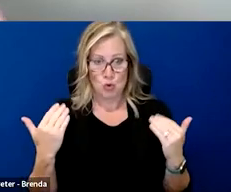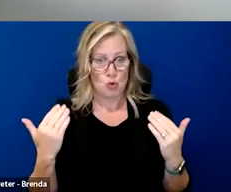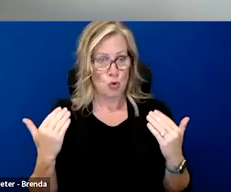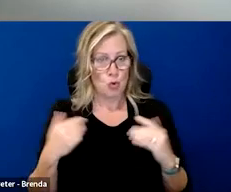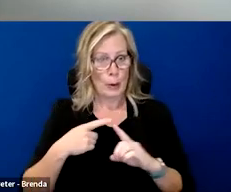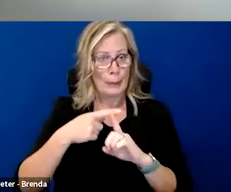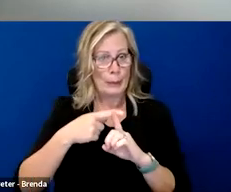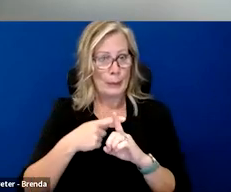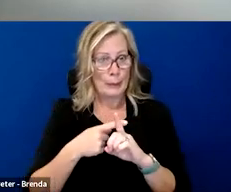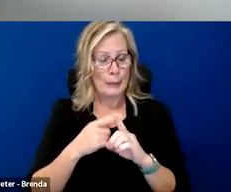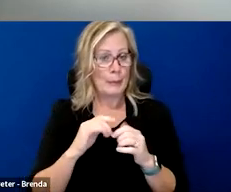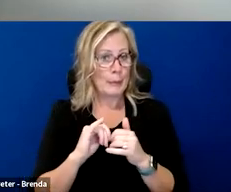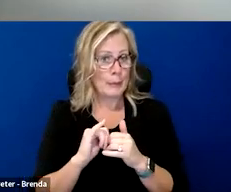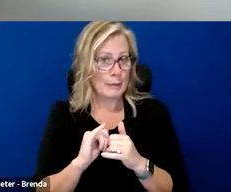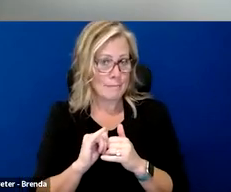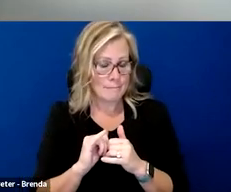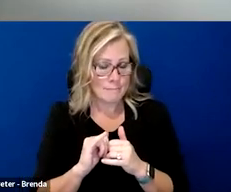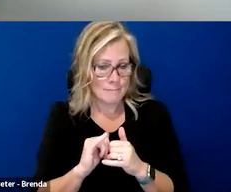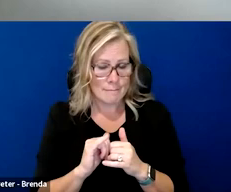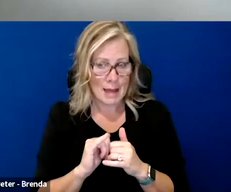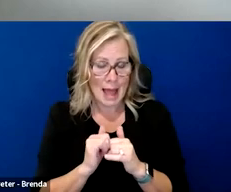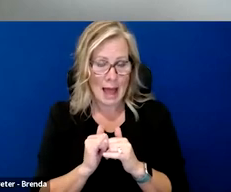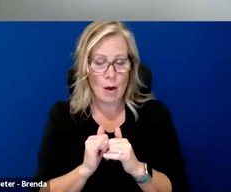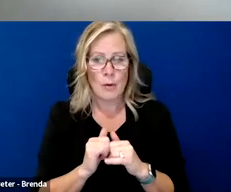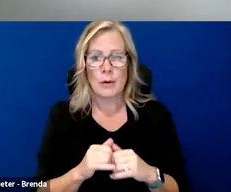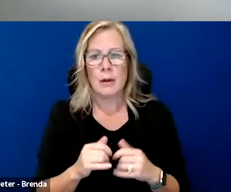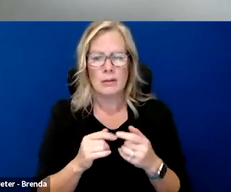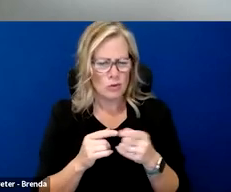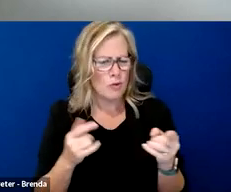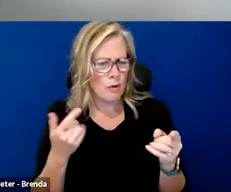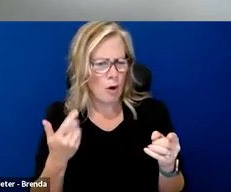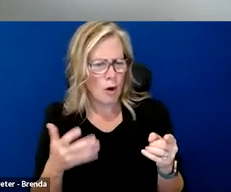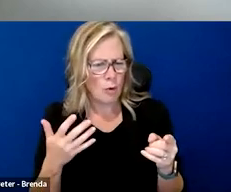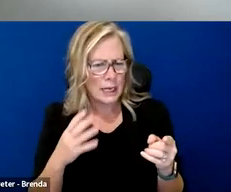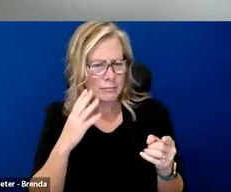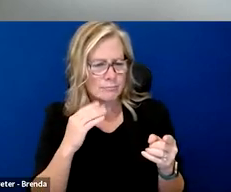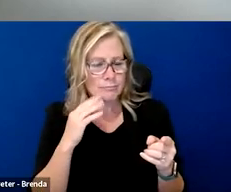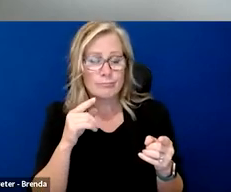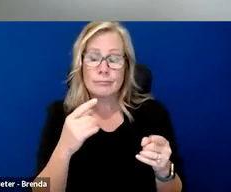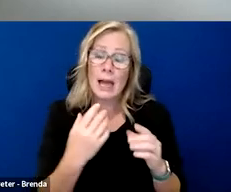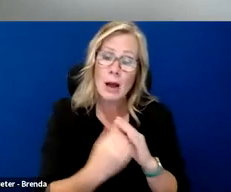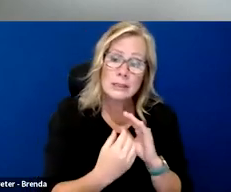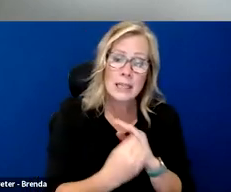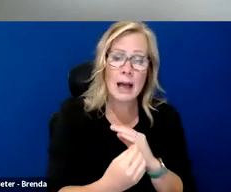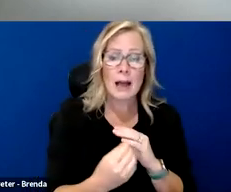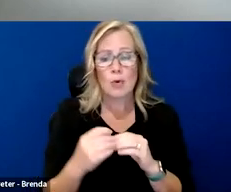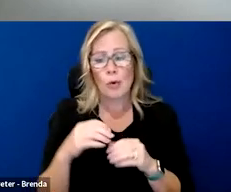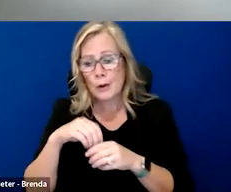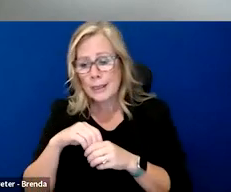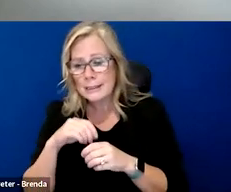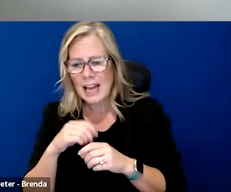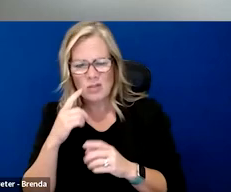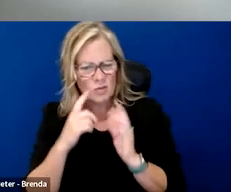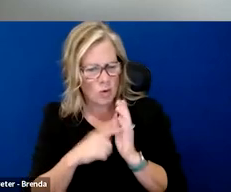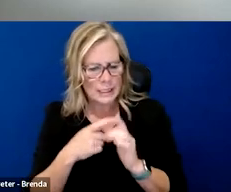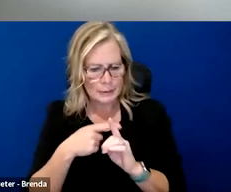cause of heat illness. So as we've all experienced, when we're outside or inside and heating up, we see things like